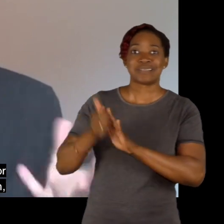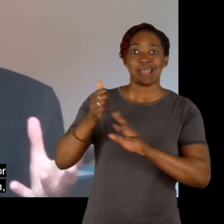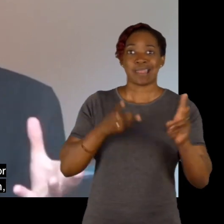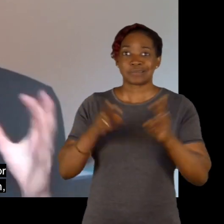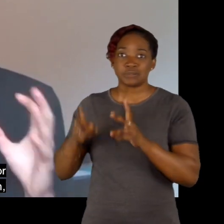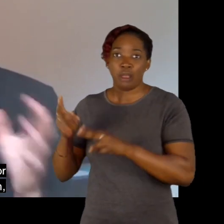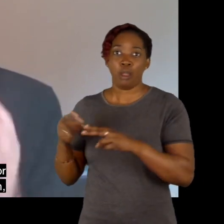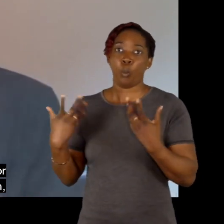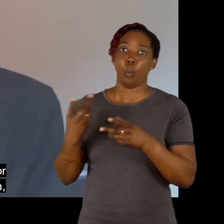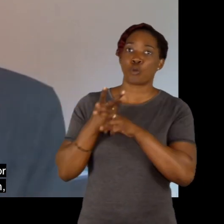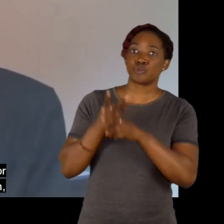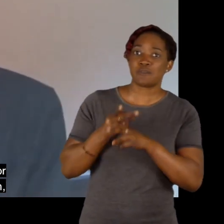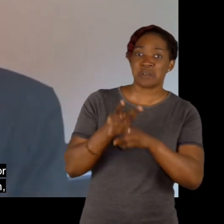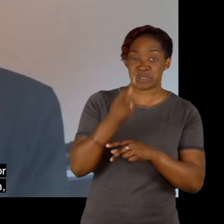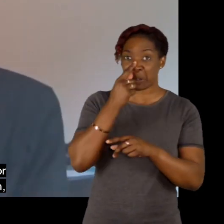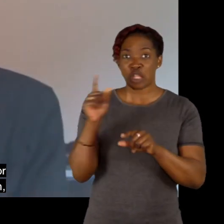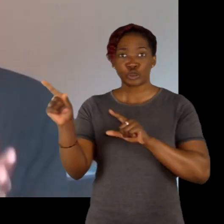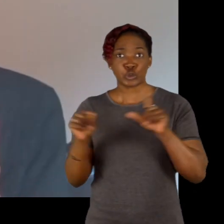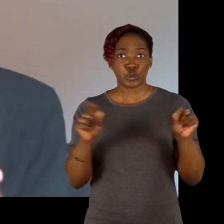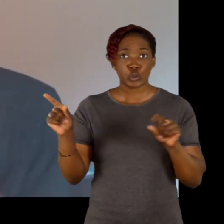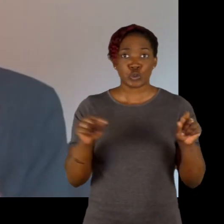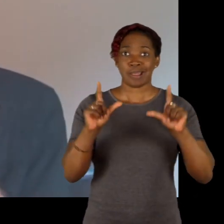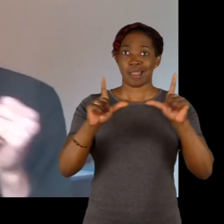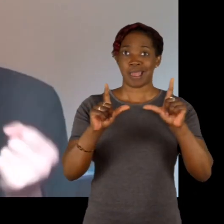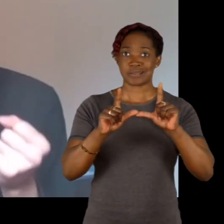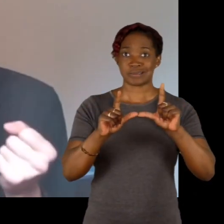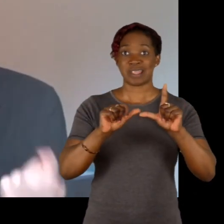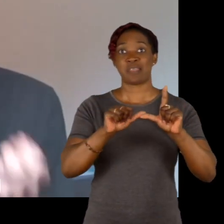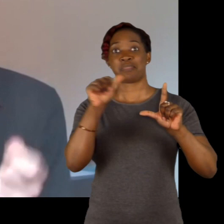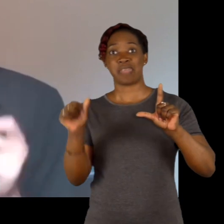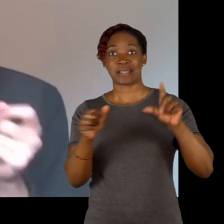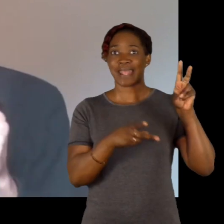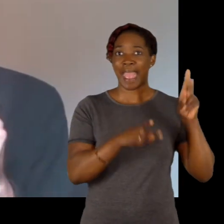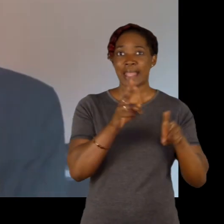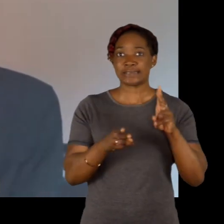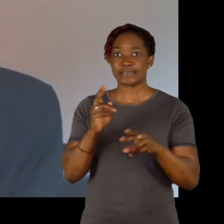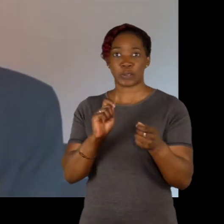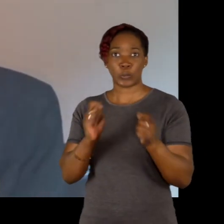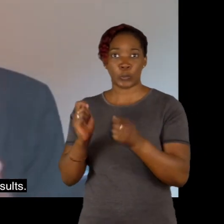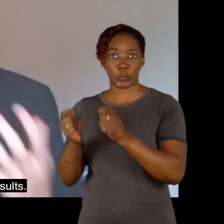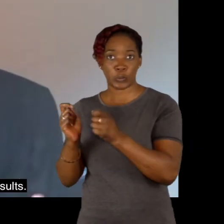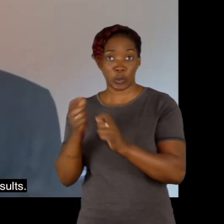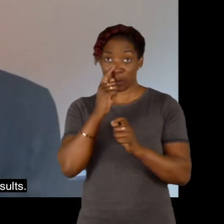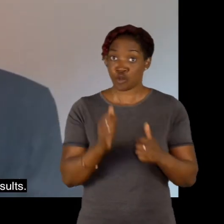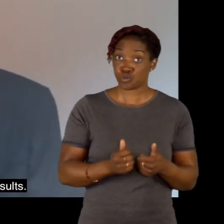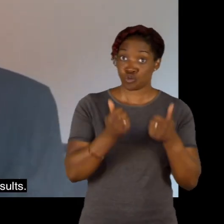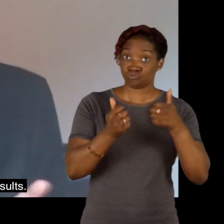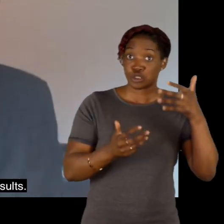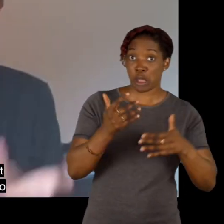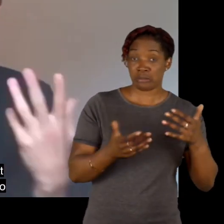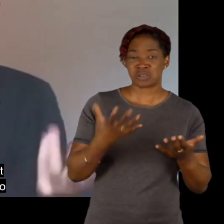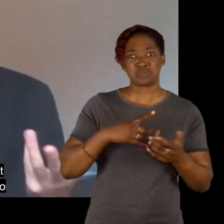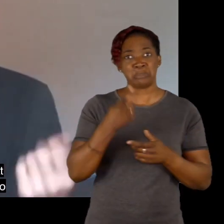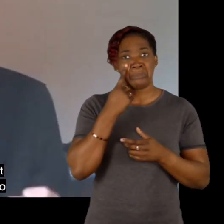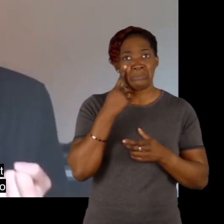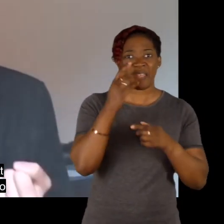music editor or music supervisor who can like choose, license, and then edit a piece of music, you can get some really great results. And